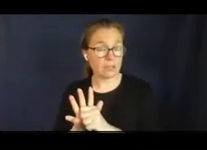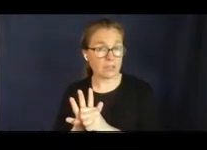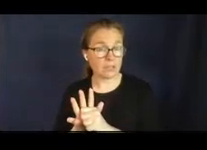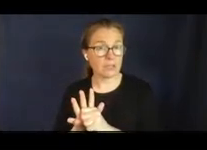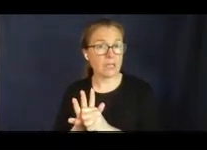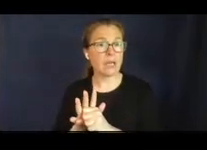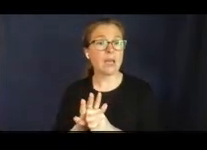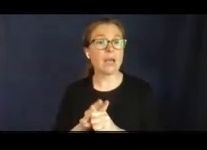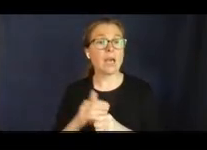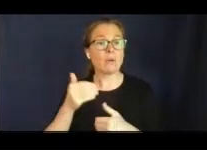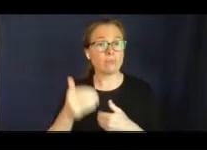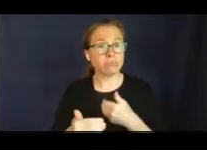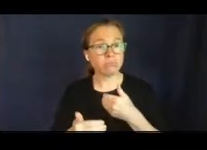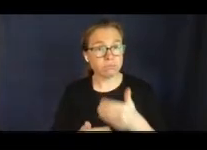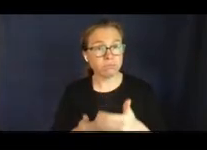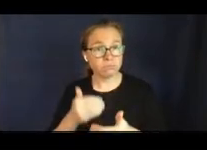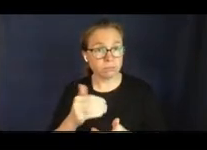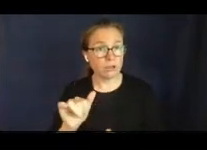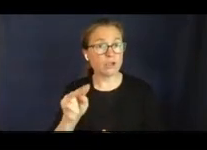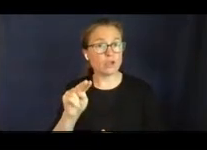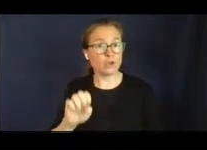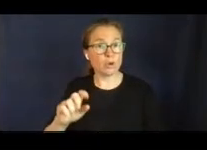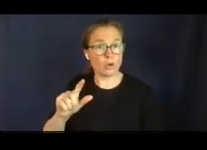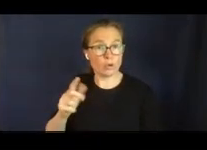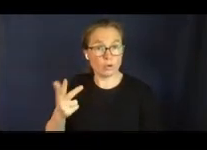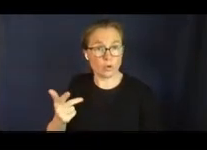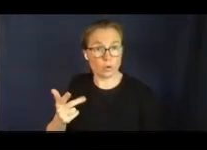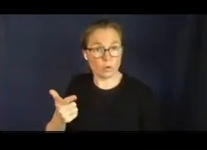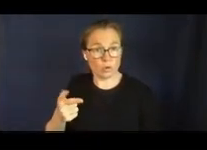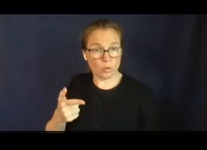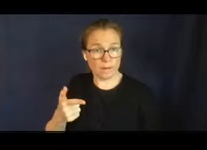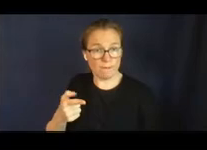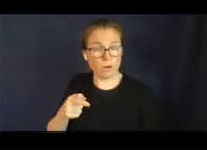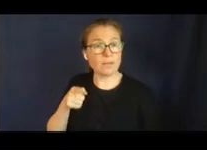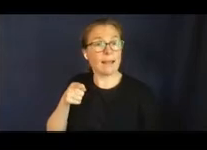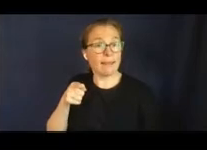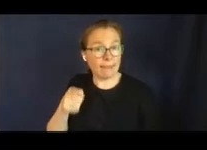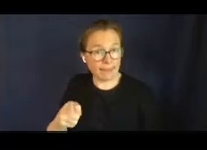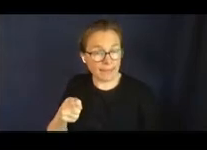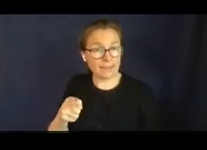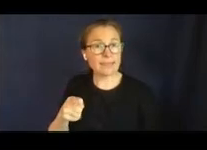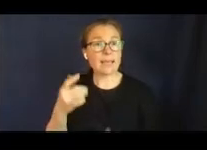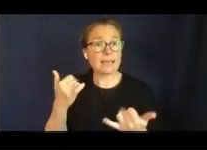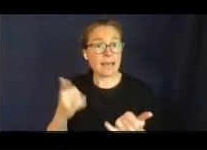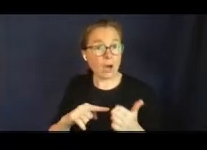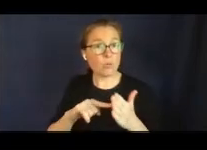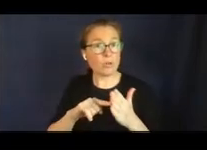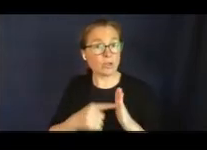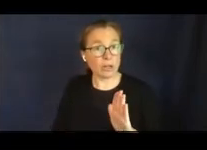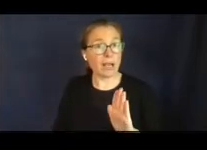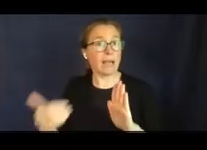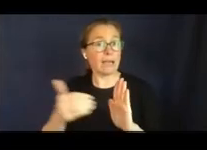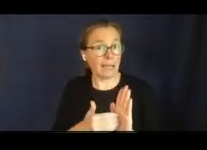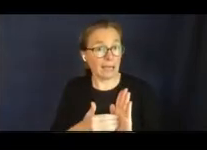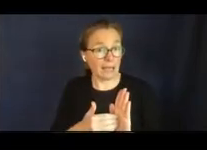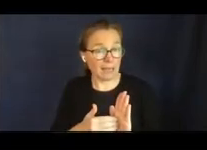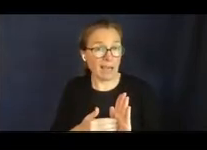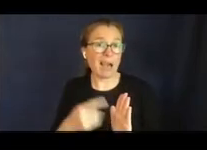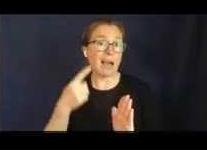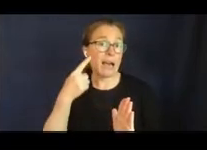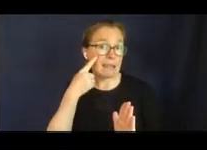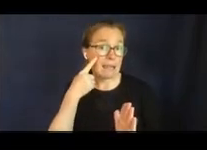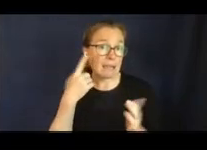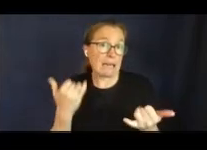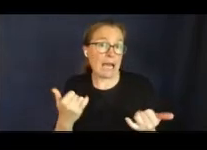on June 21st. This resumption of what I think we should call and what we think we should call our new